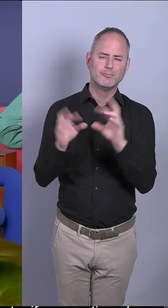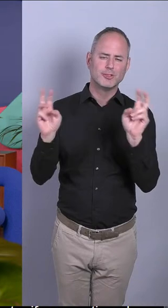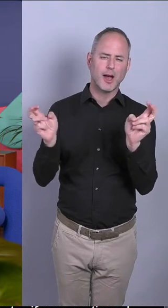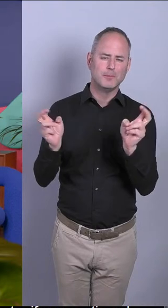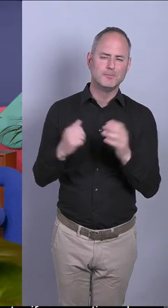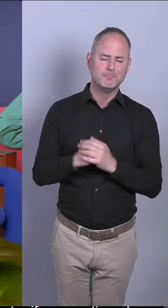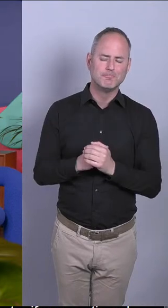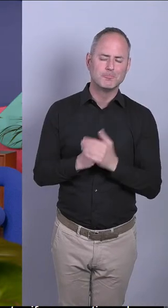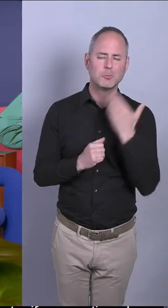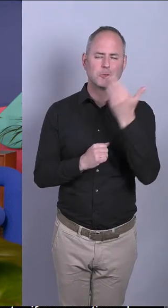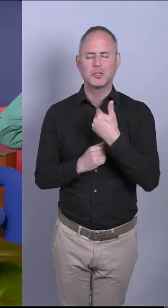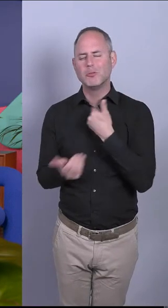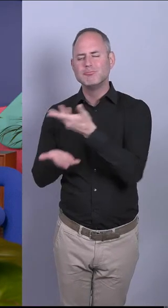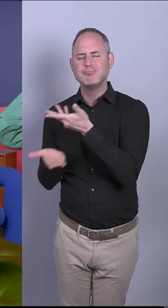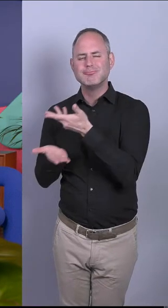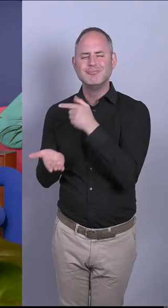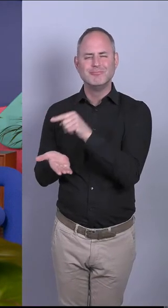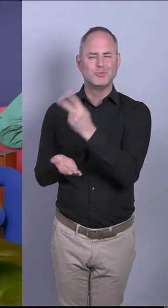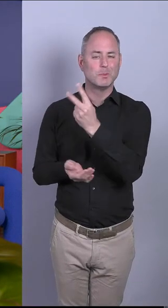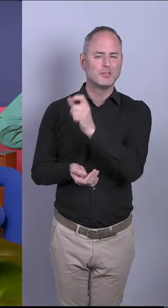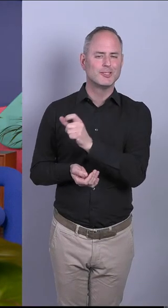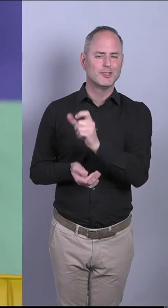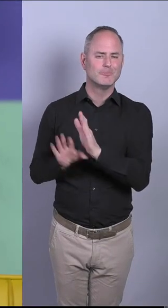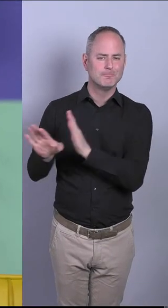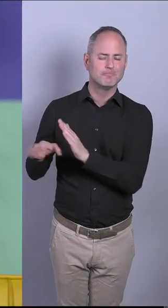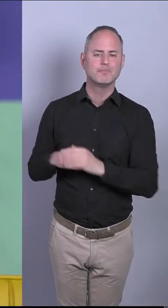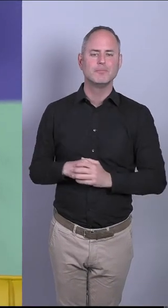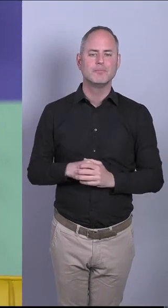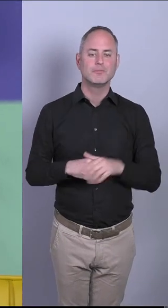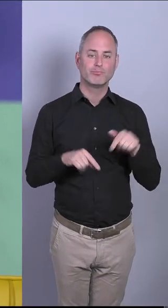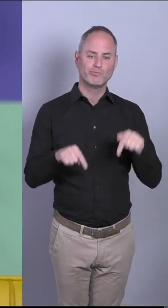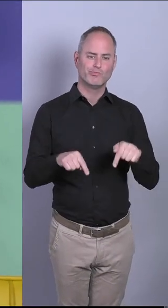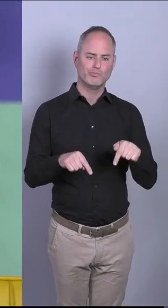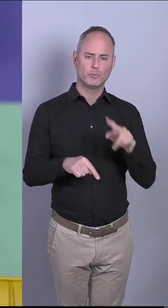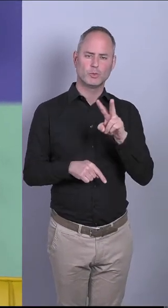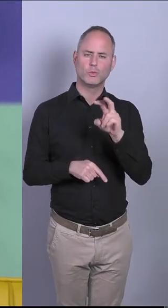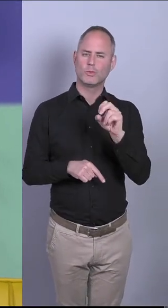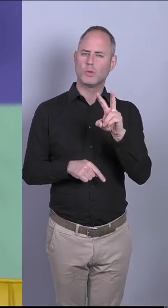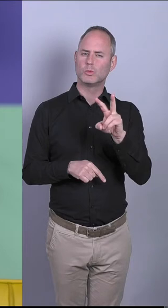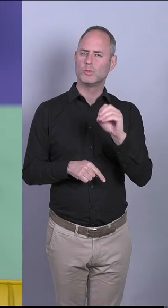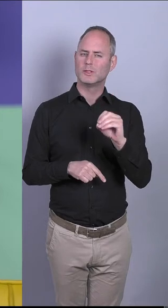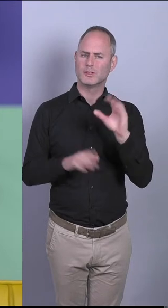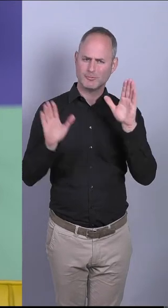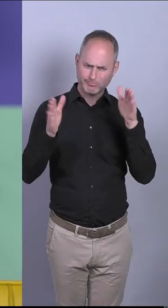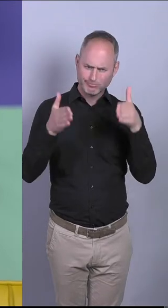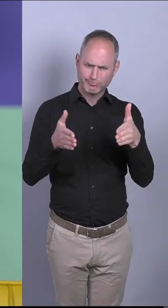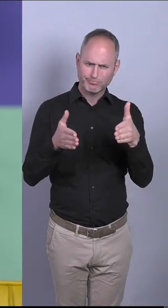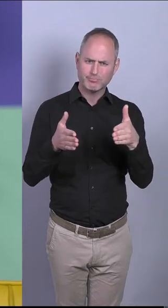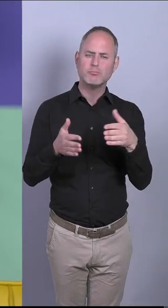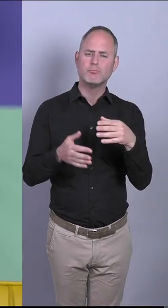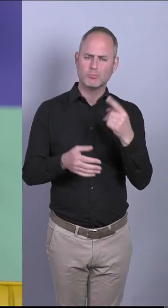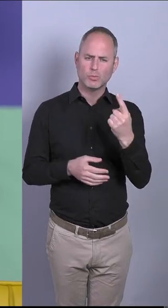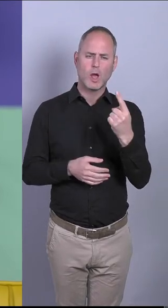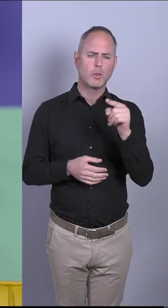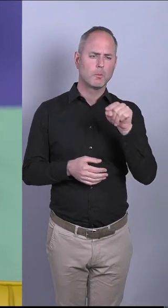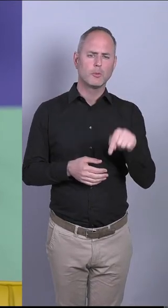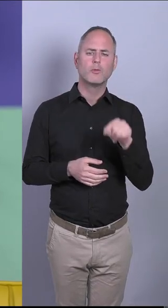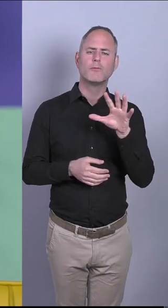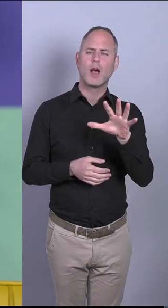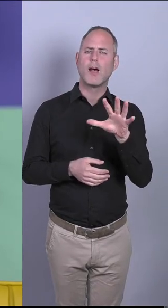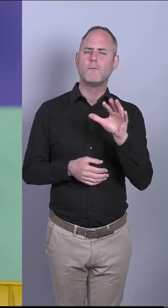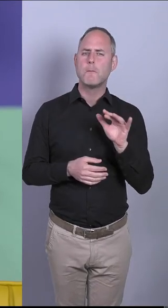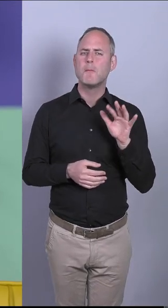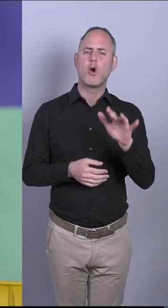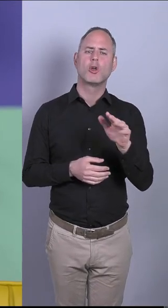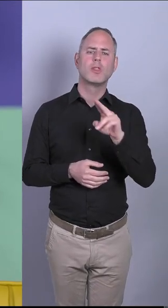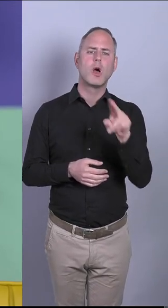particular? Well, the foundation has been around since 2020, and I checked, we have 7.5 million euros that we spend for